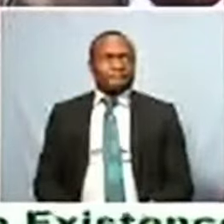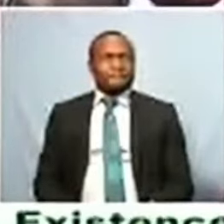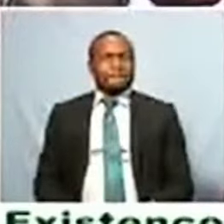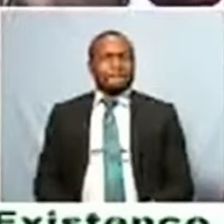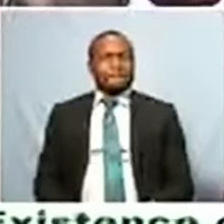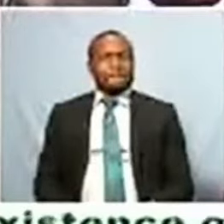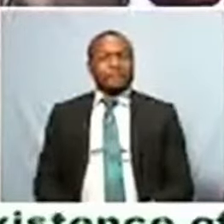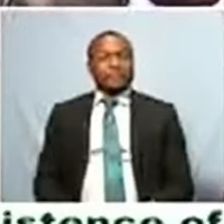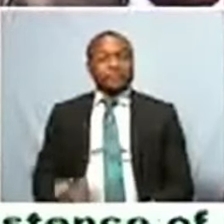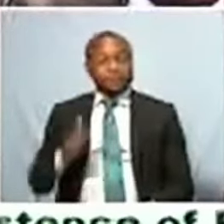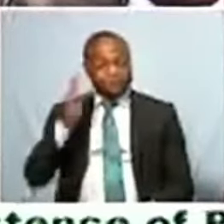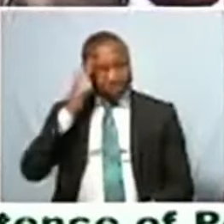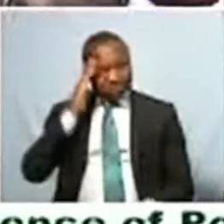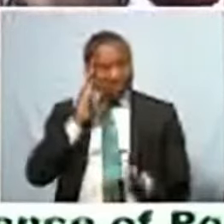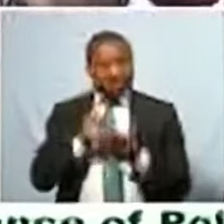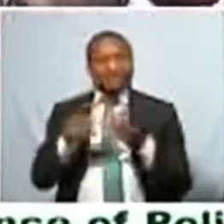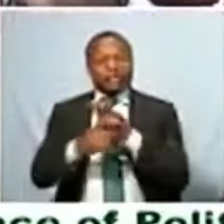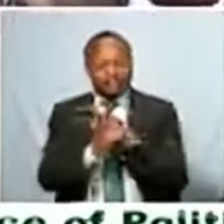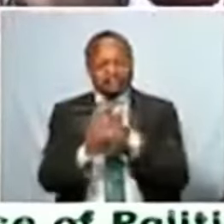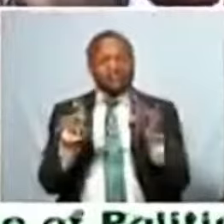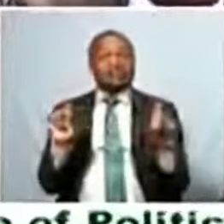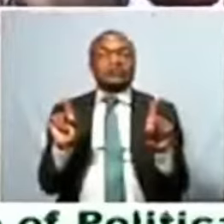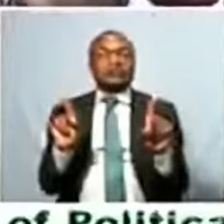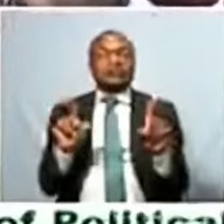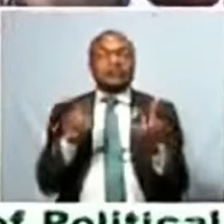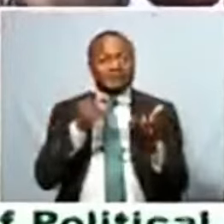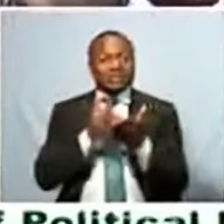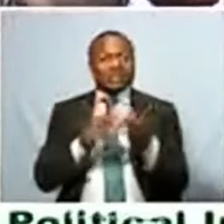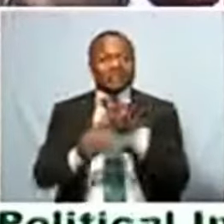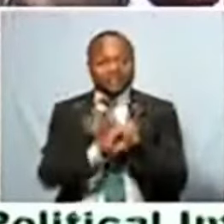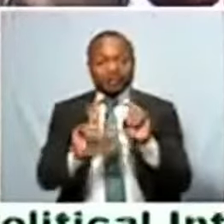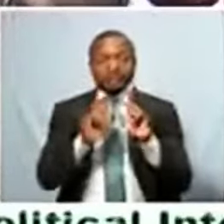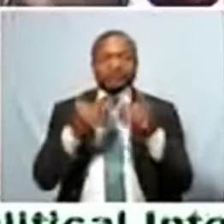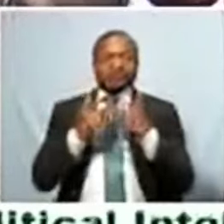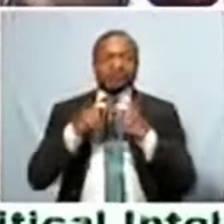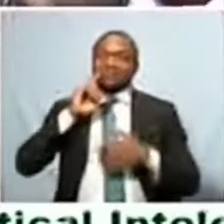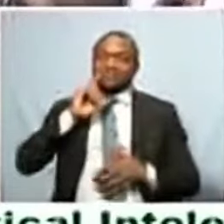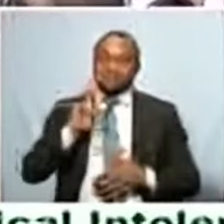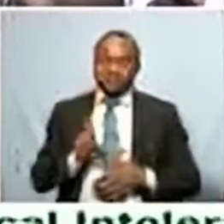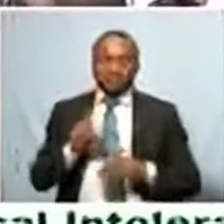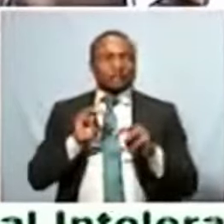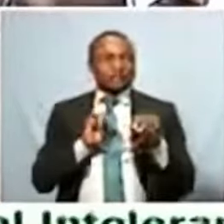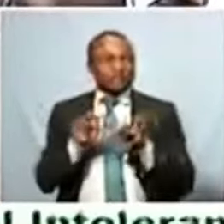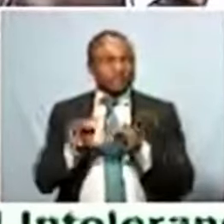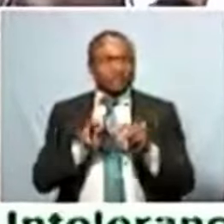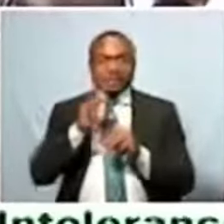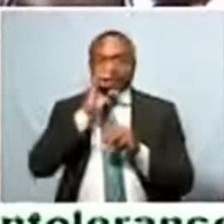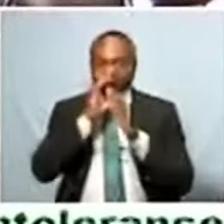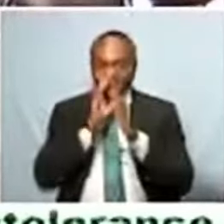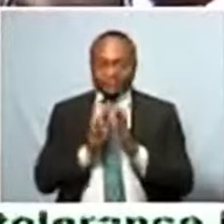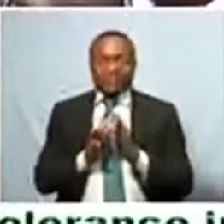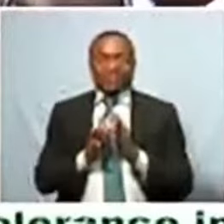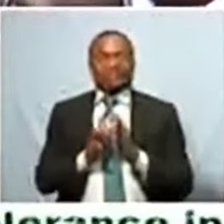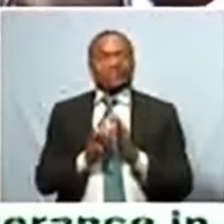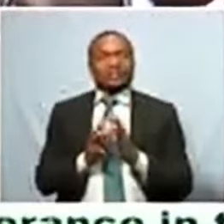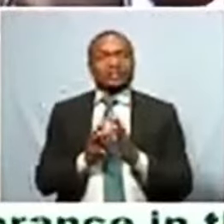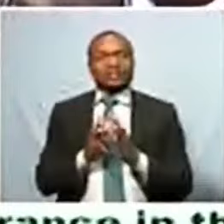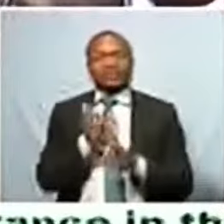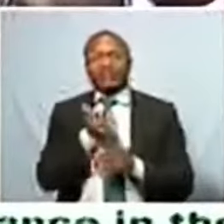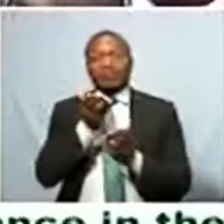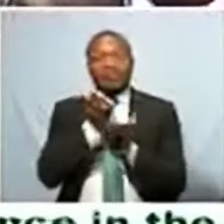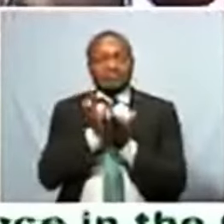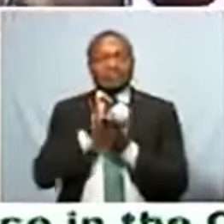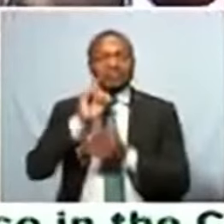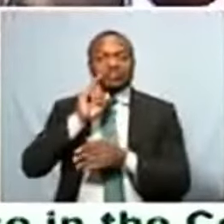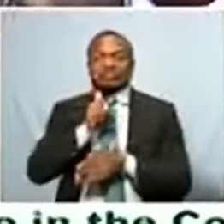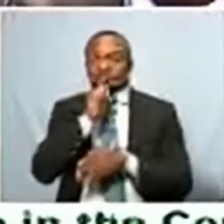And, you know, this democracy that we have should be managed. Madam Speaker, certain motions